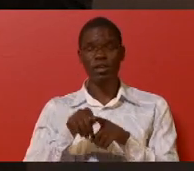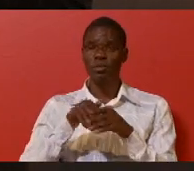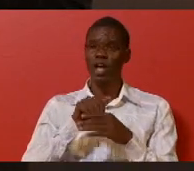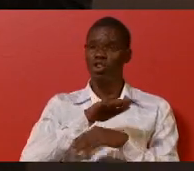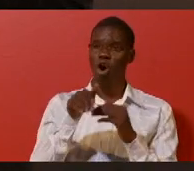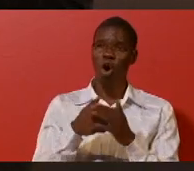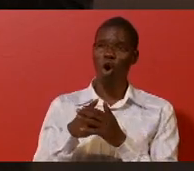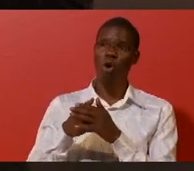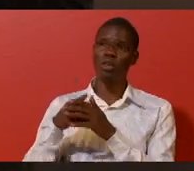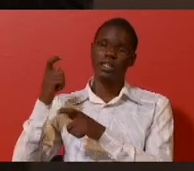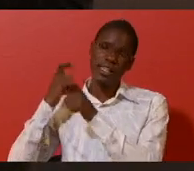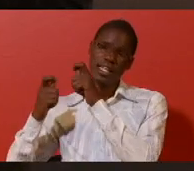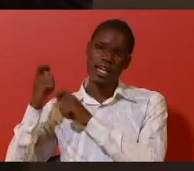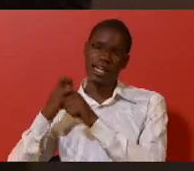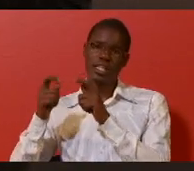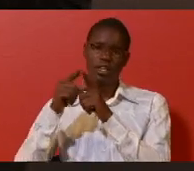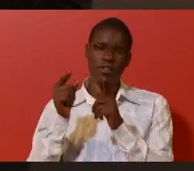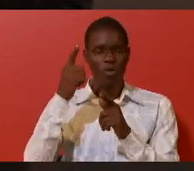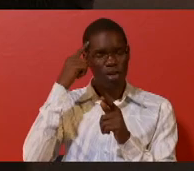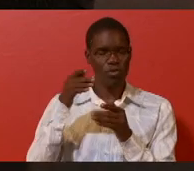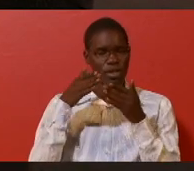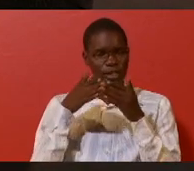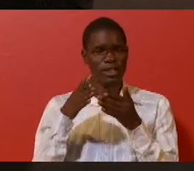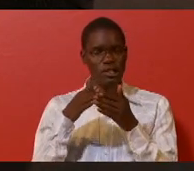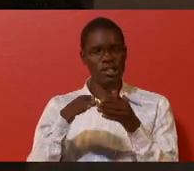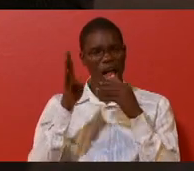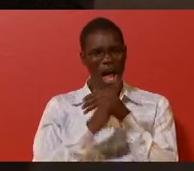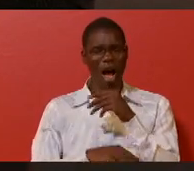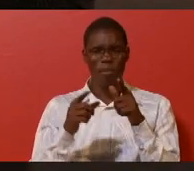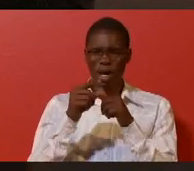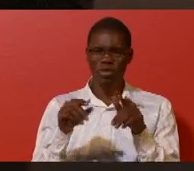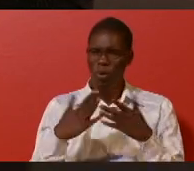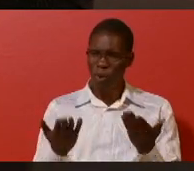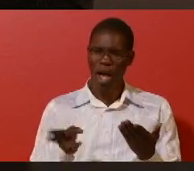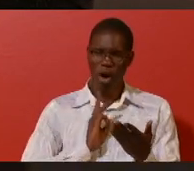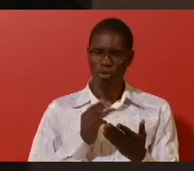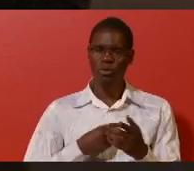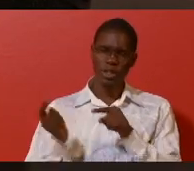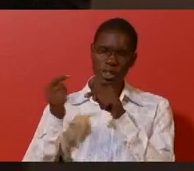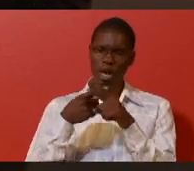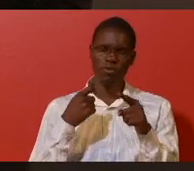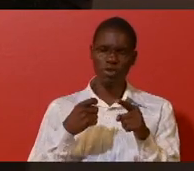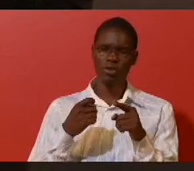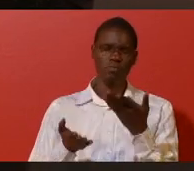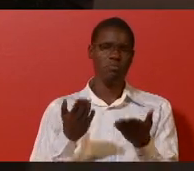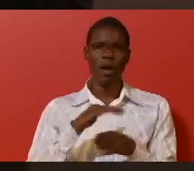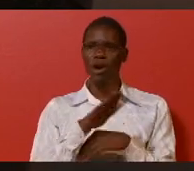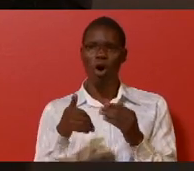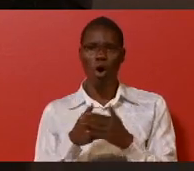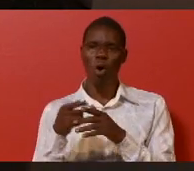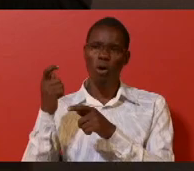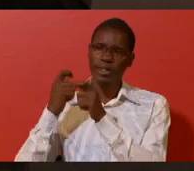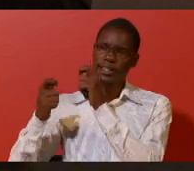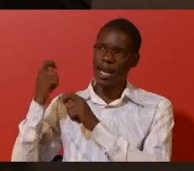culture, the word for sexuality is a bad word. Where we come from, they call it a four-letter word. And almost in every